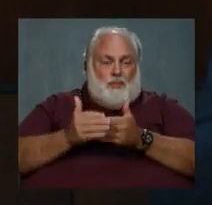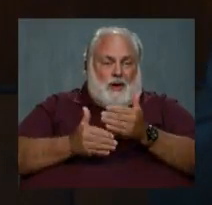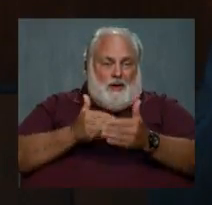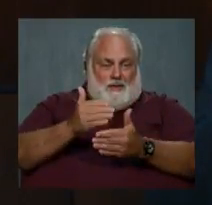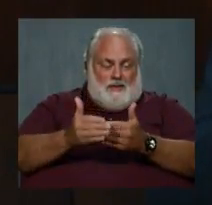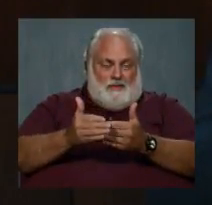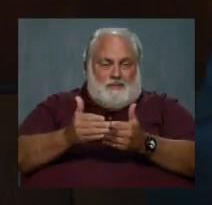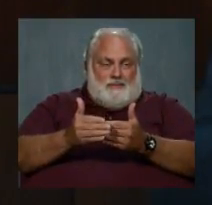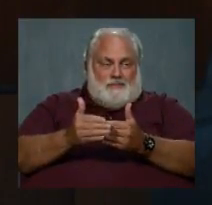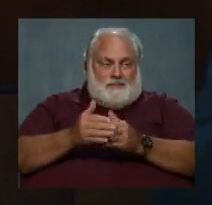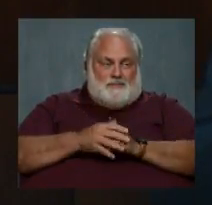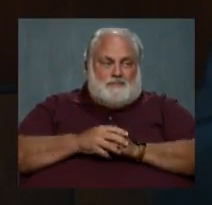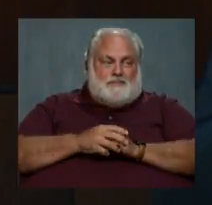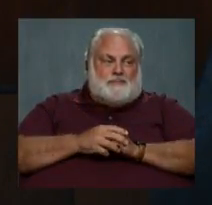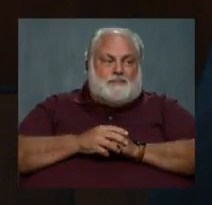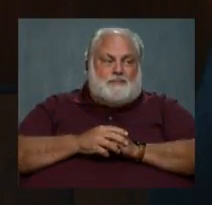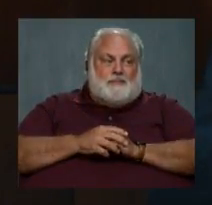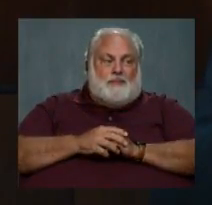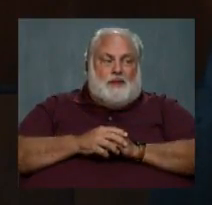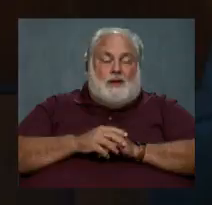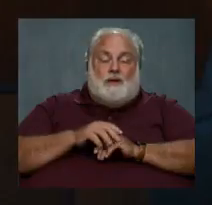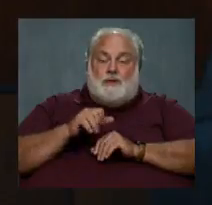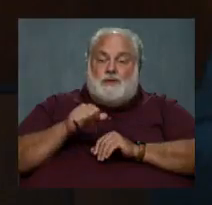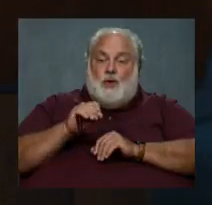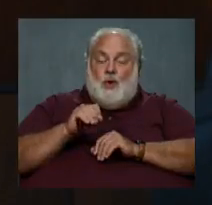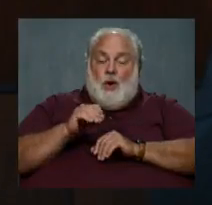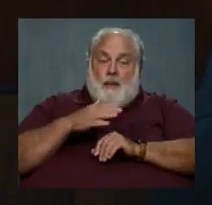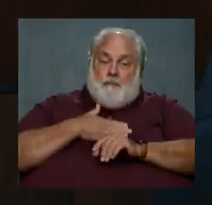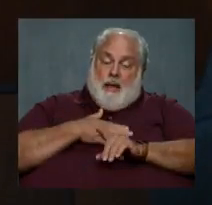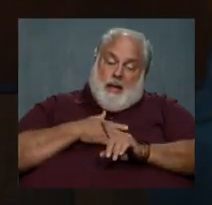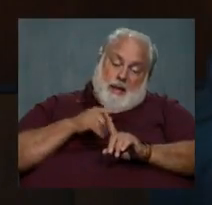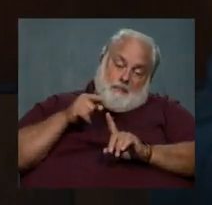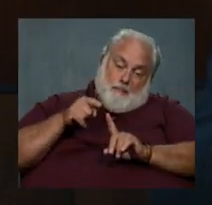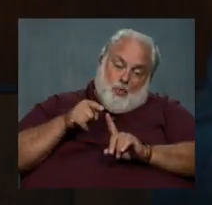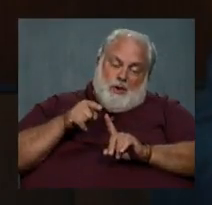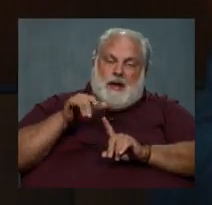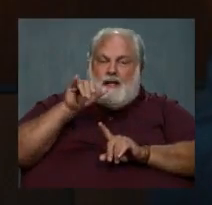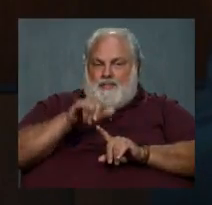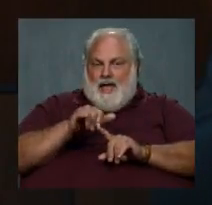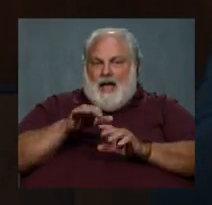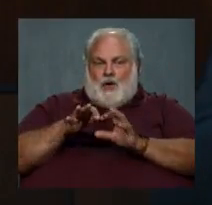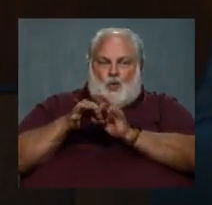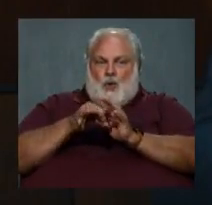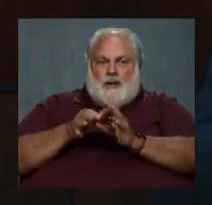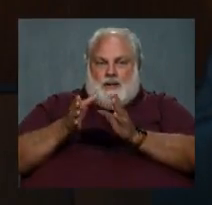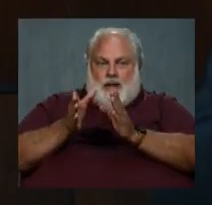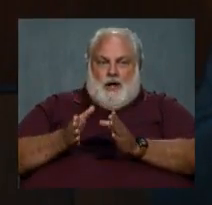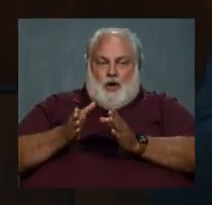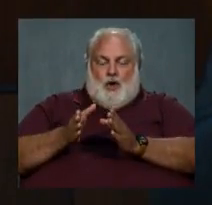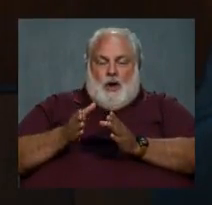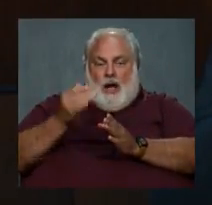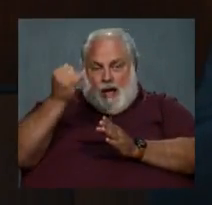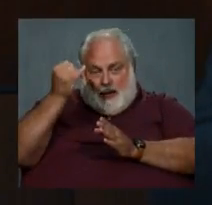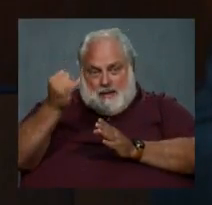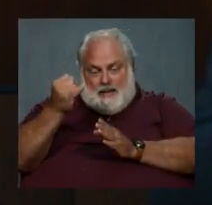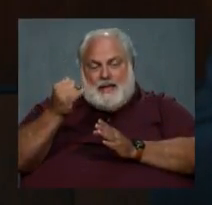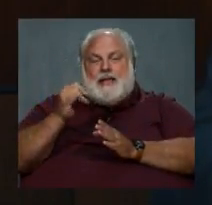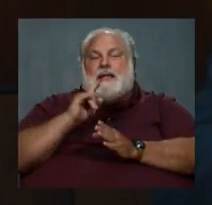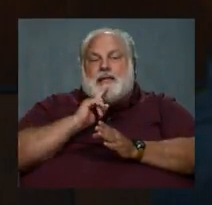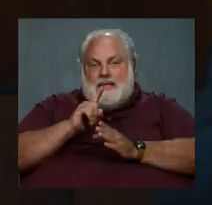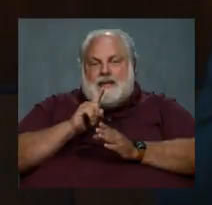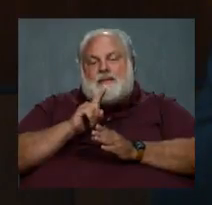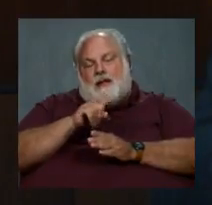speed on the issue of the 10-year plan. So my point is that outreach coordinator idea is that